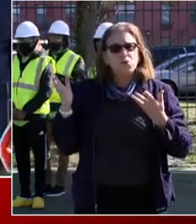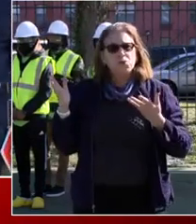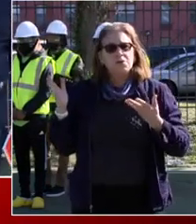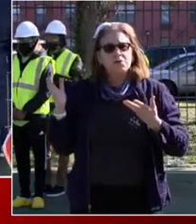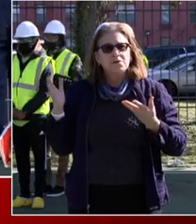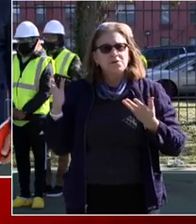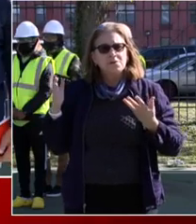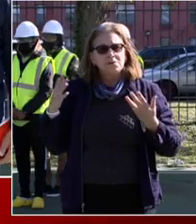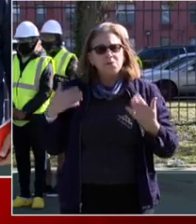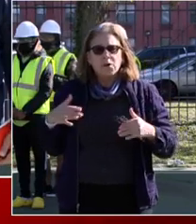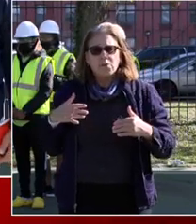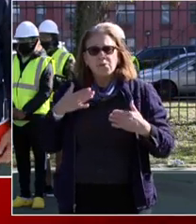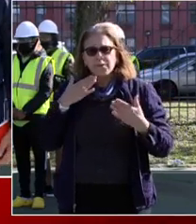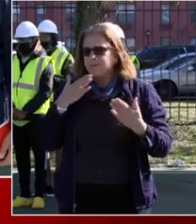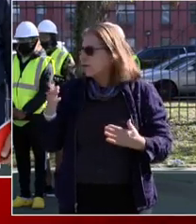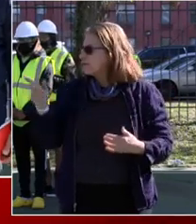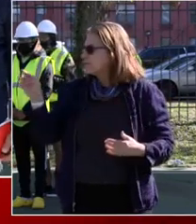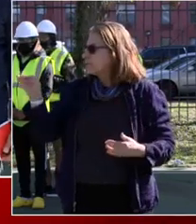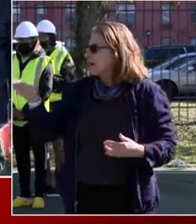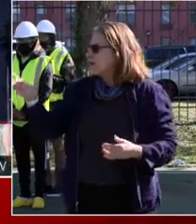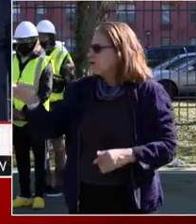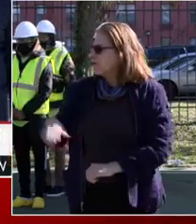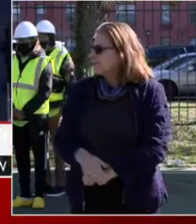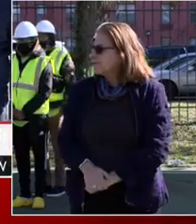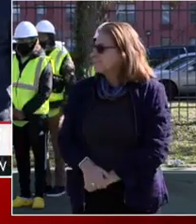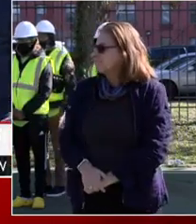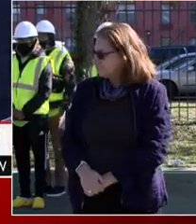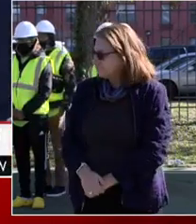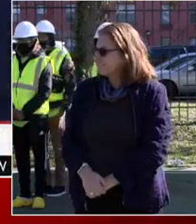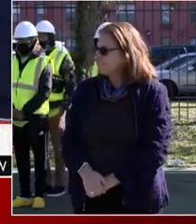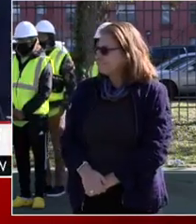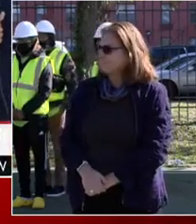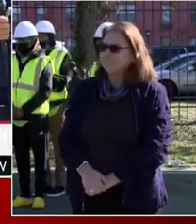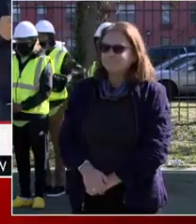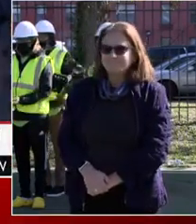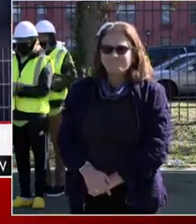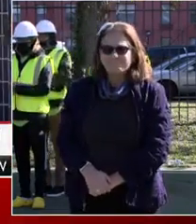Gracias, muchas gracias, Colocho. Thank you so much for everything.